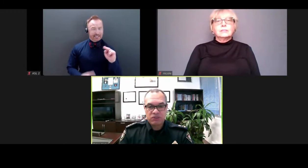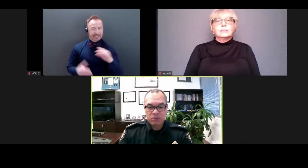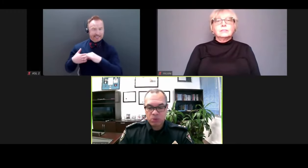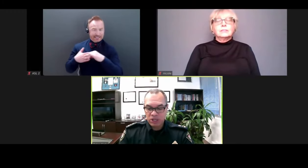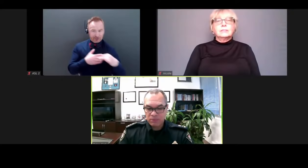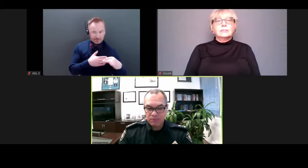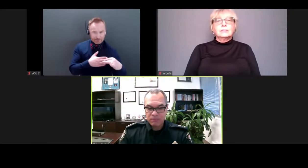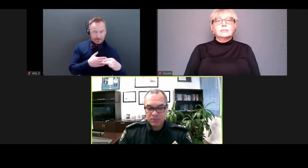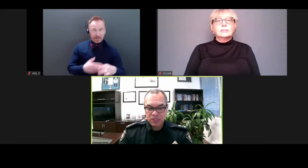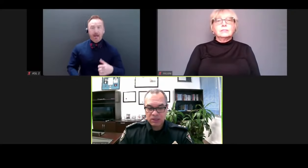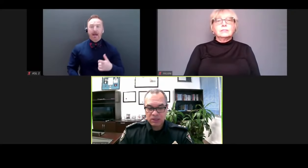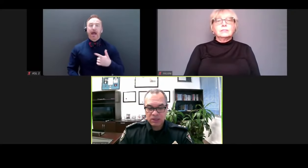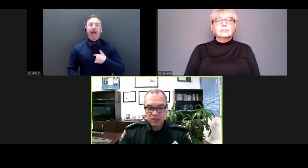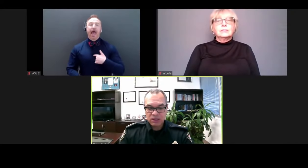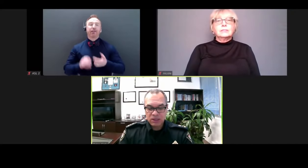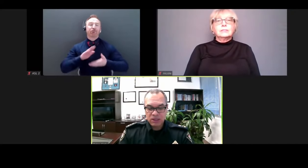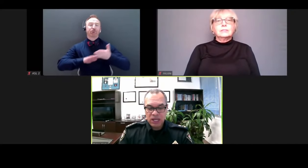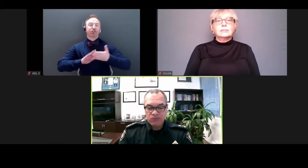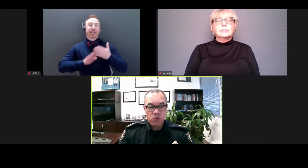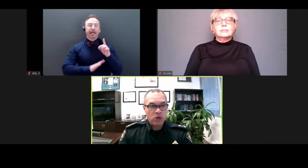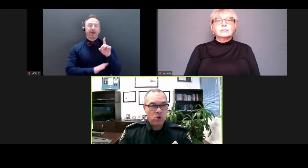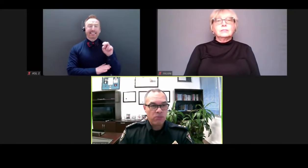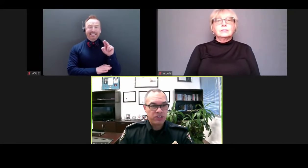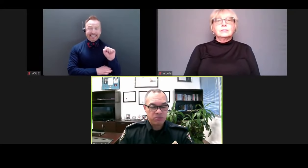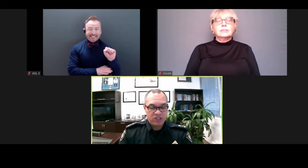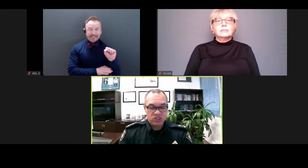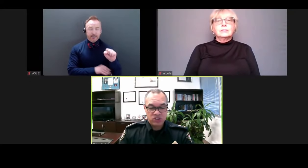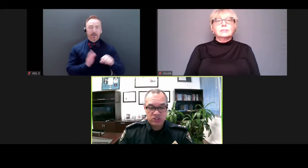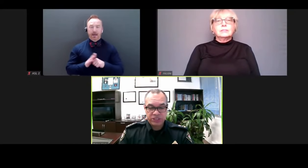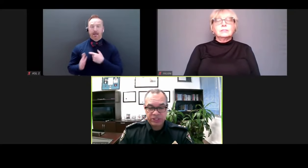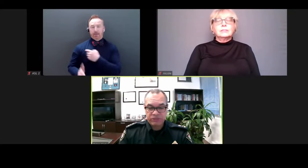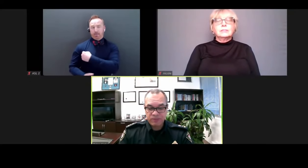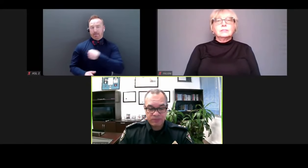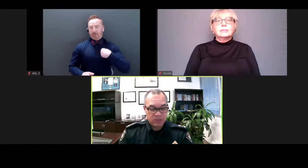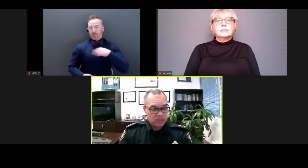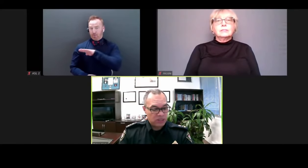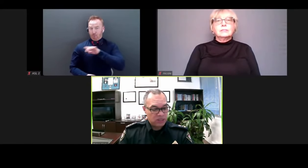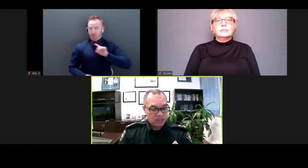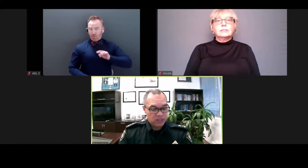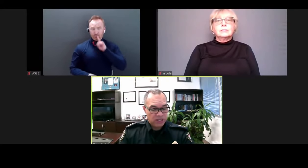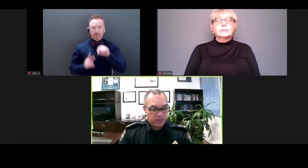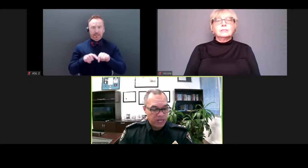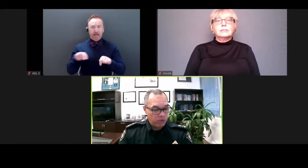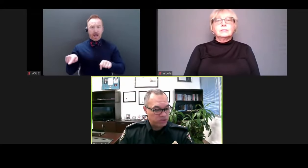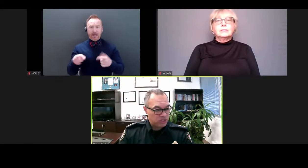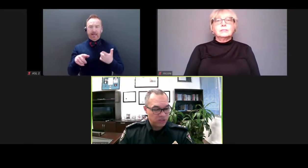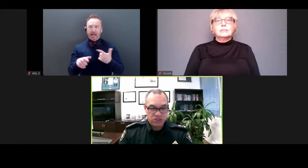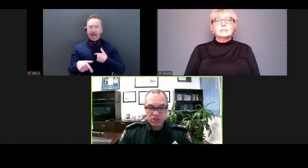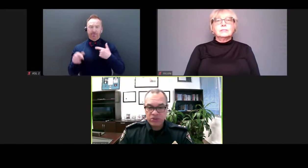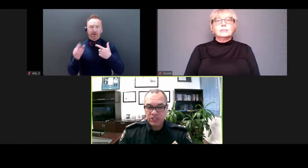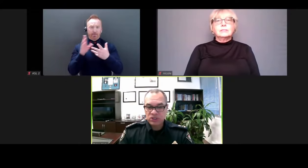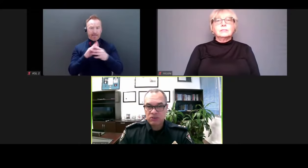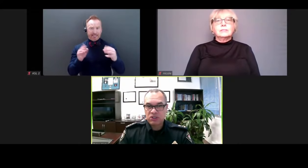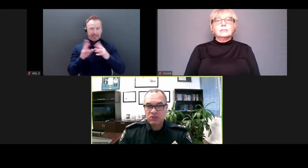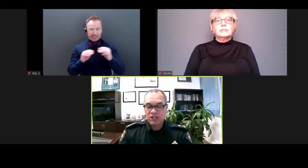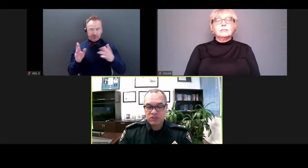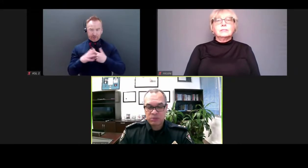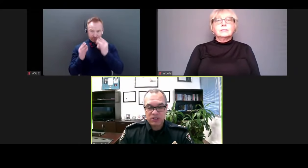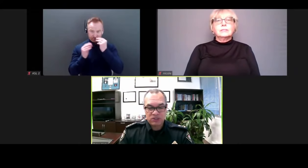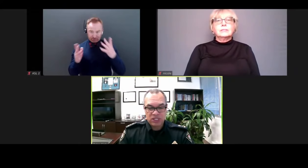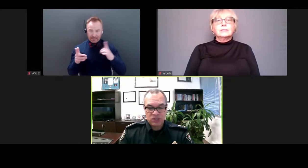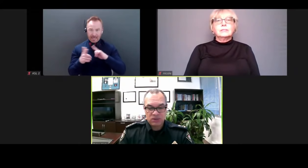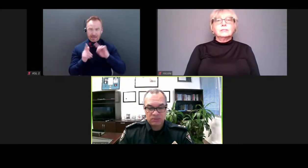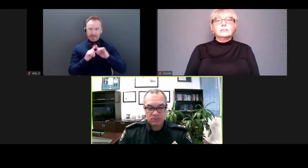members of our board. I have four core messages to deliver, and then I will start to turn things over to the rest